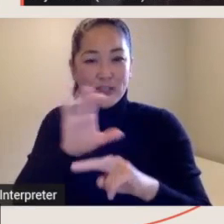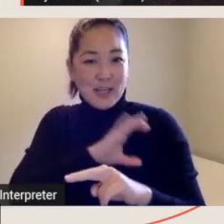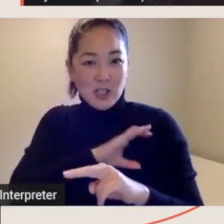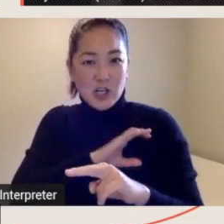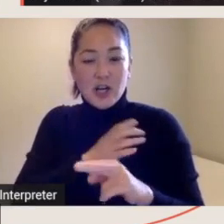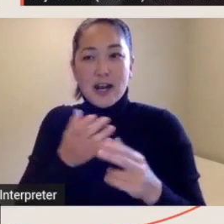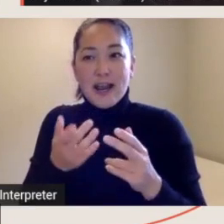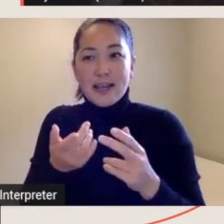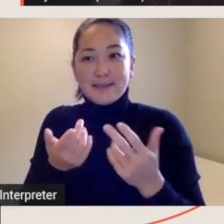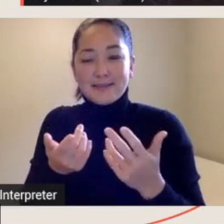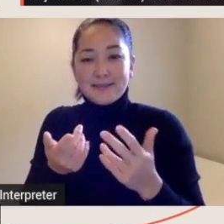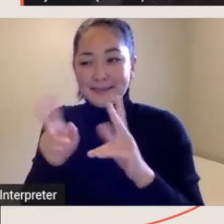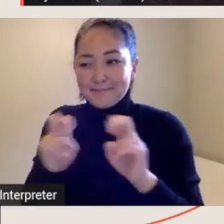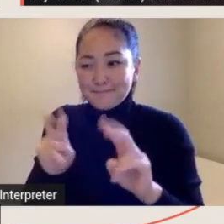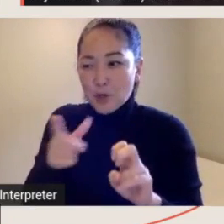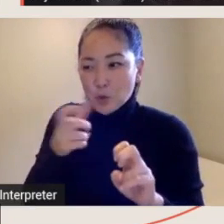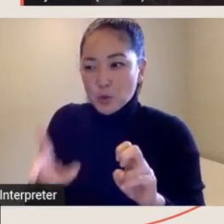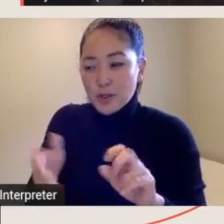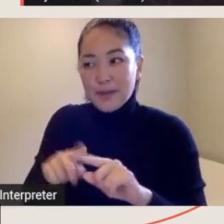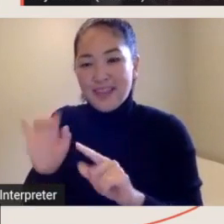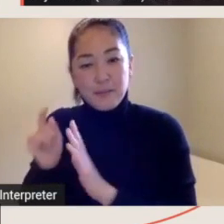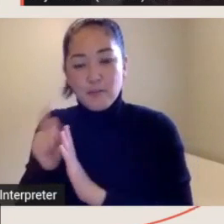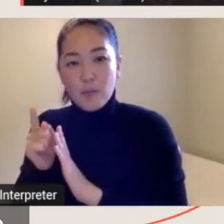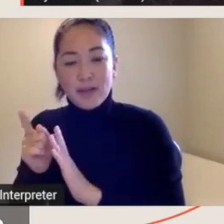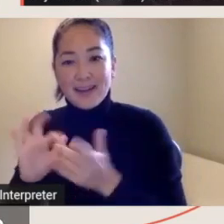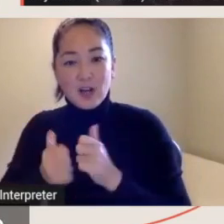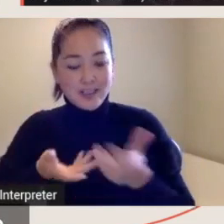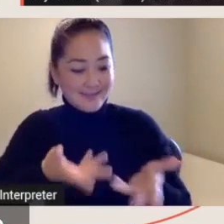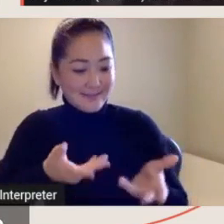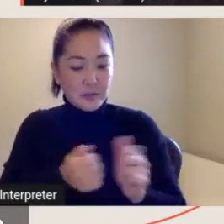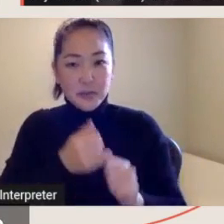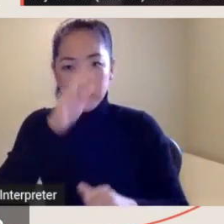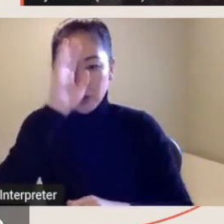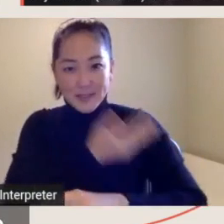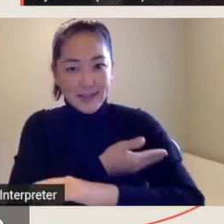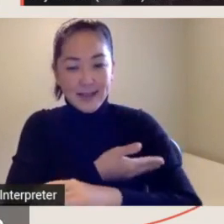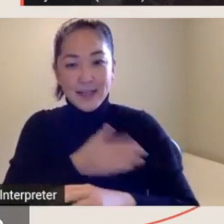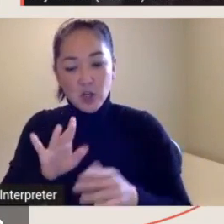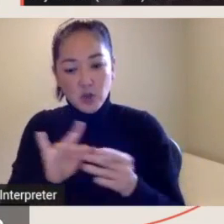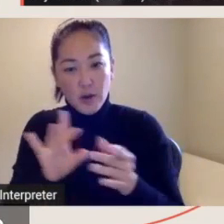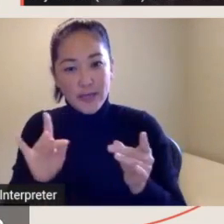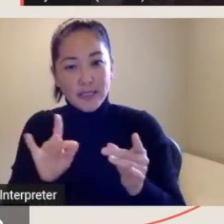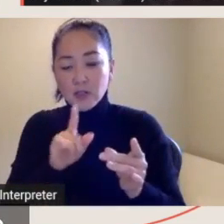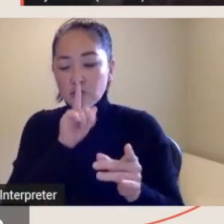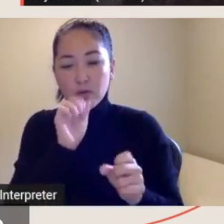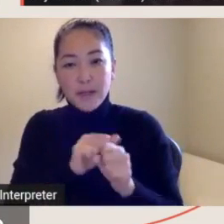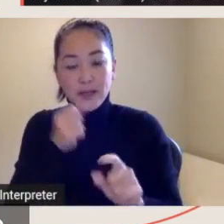person. But in that scene, even just the way that she talks to her son and what she says is so profound and